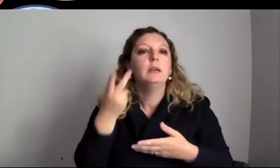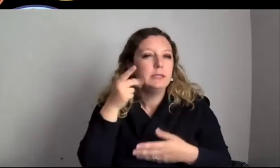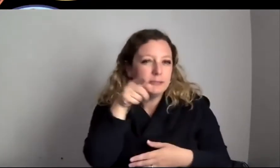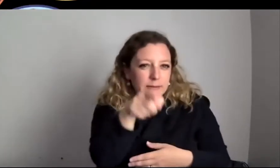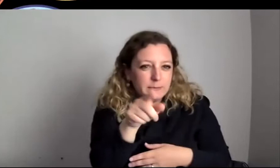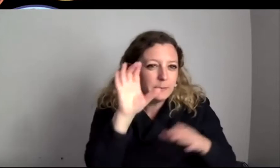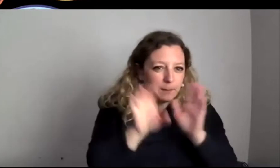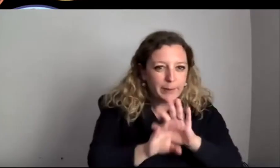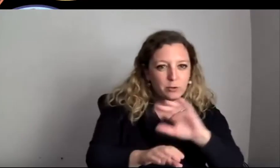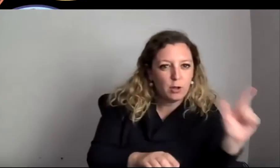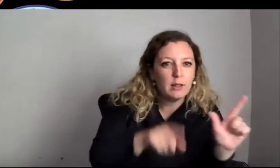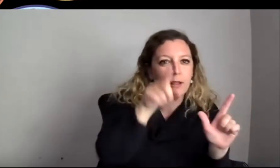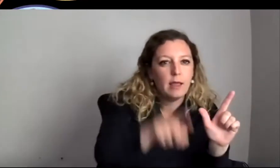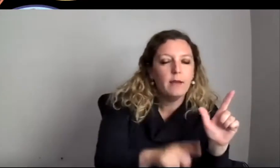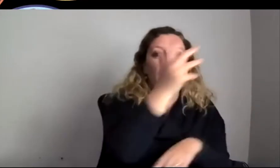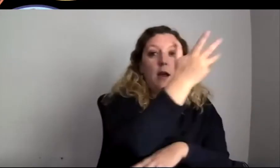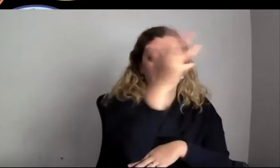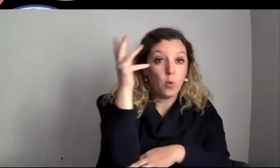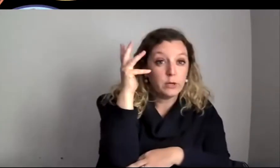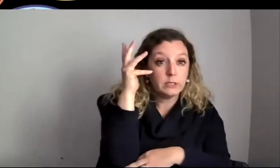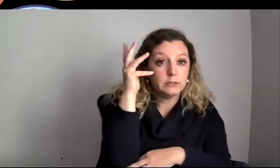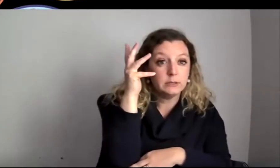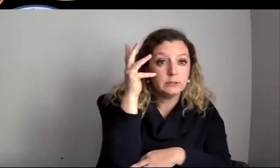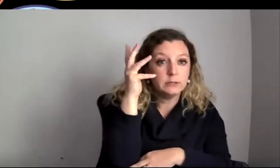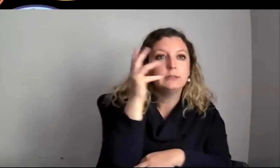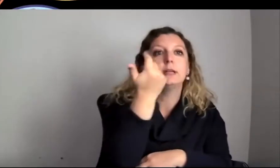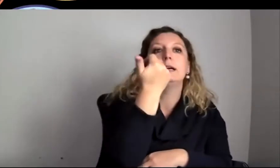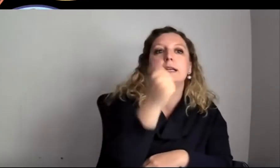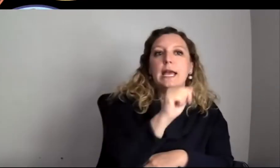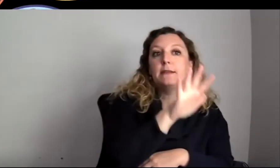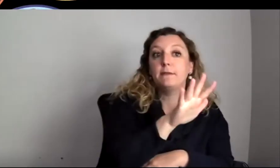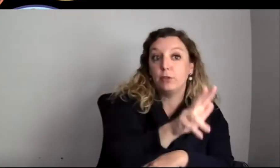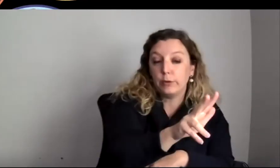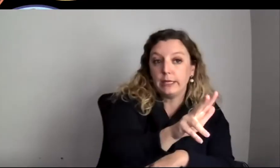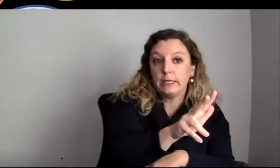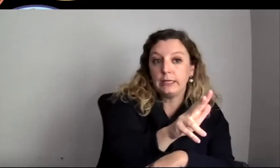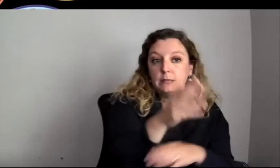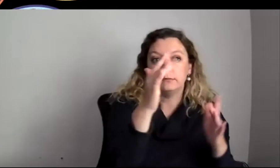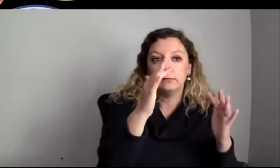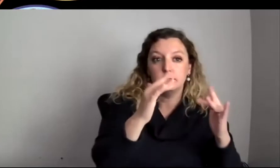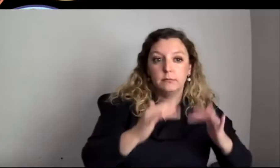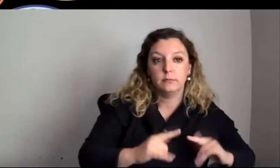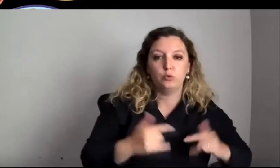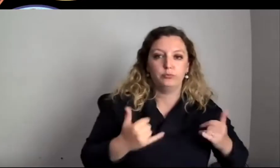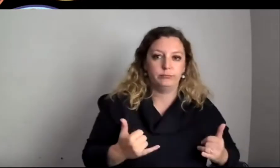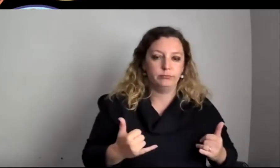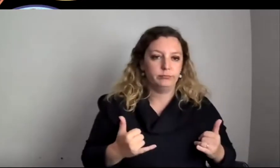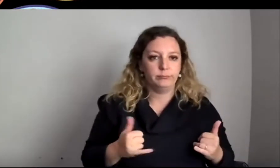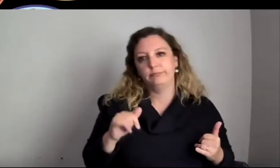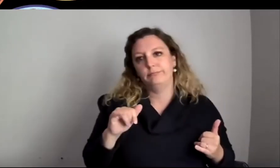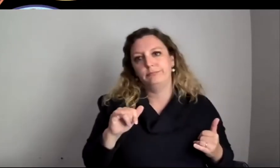your left is forest cover in 1953, and then to present day, so present day